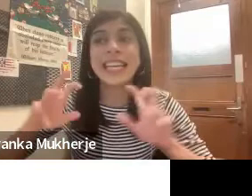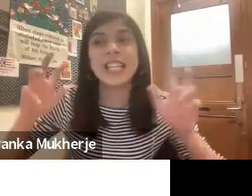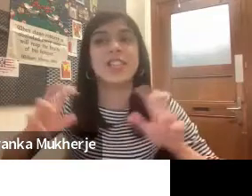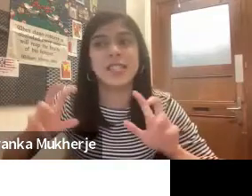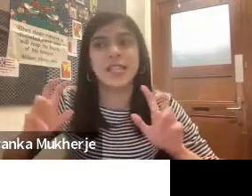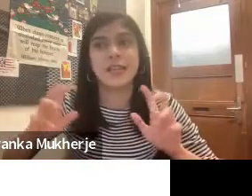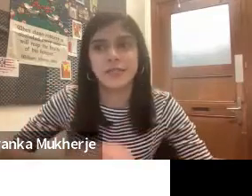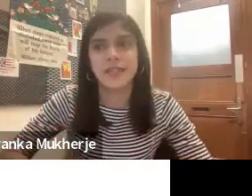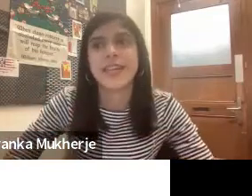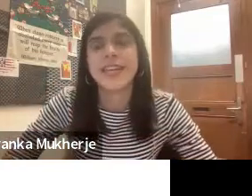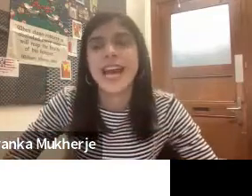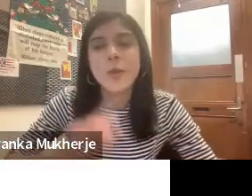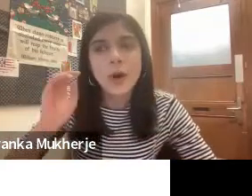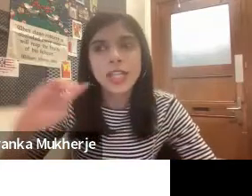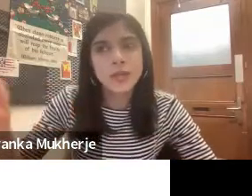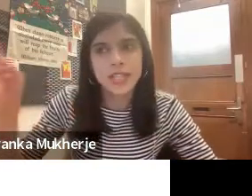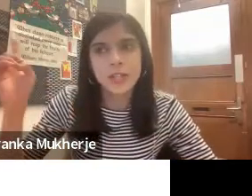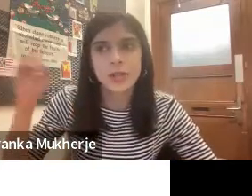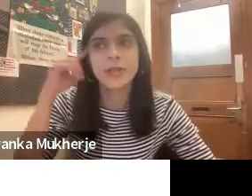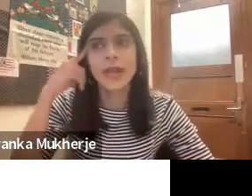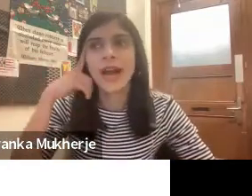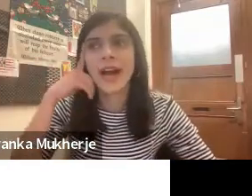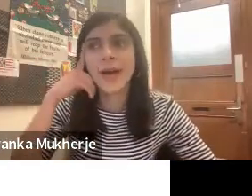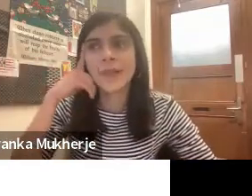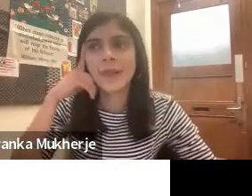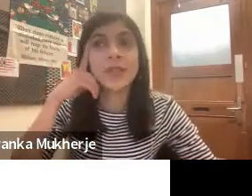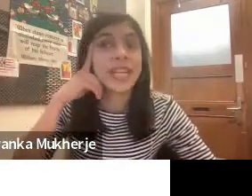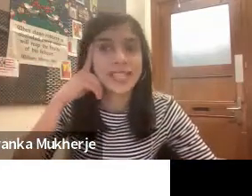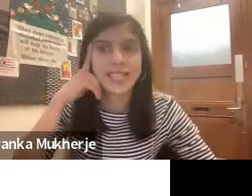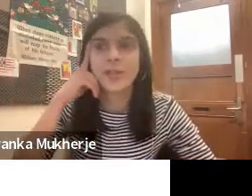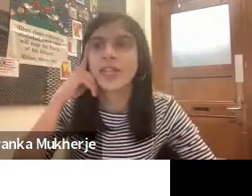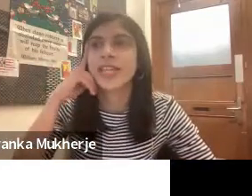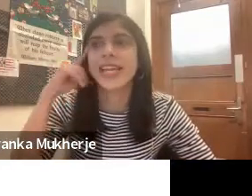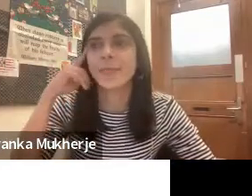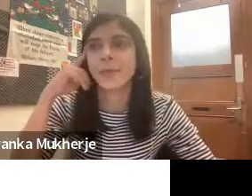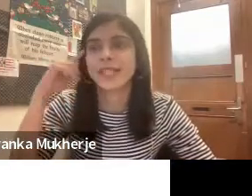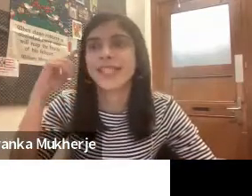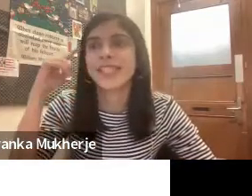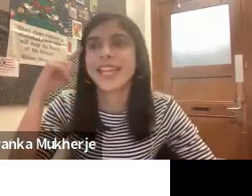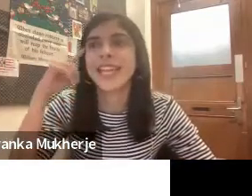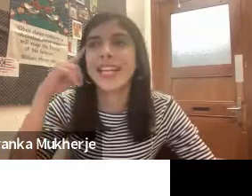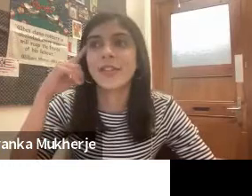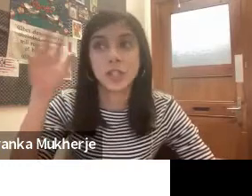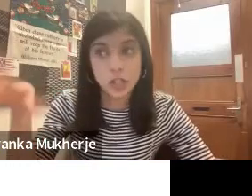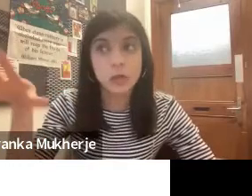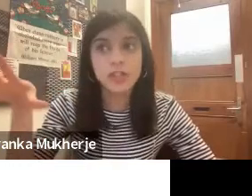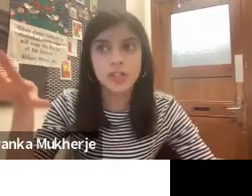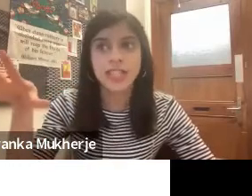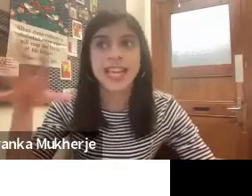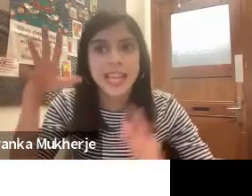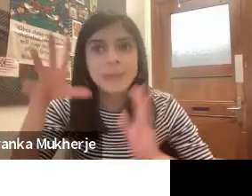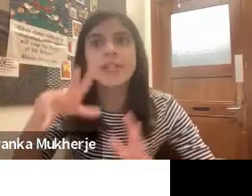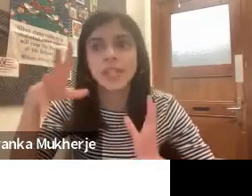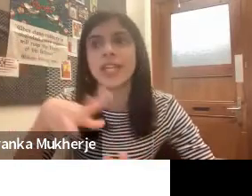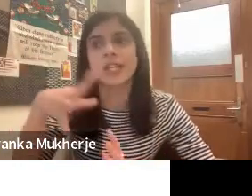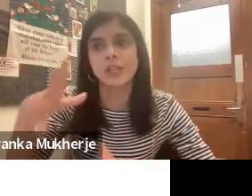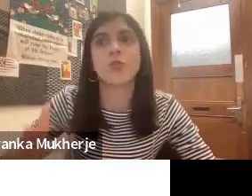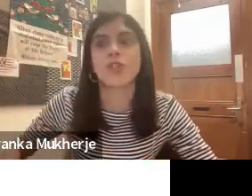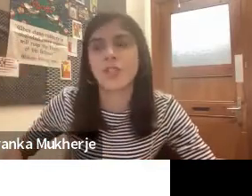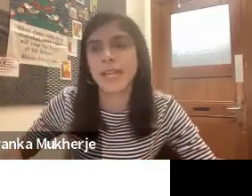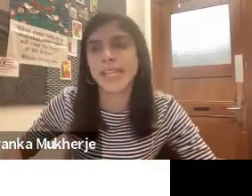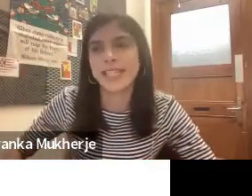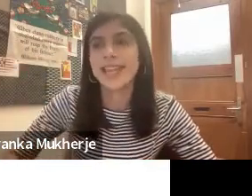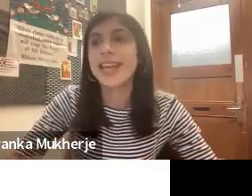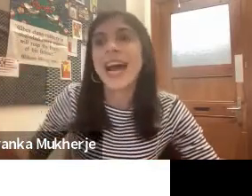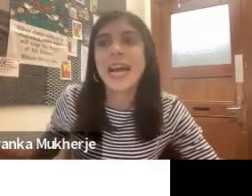called glittery stuff. I walked down King's Road to test Dorinda's hypothesis, and I reached Sloane Street, and I immediately understood